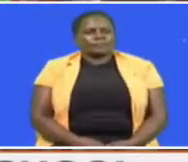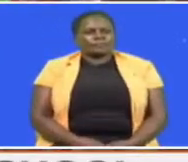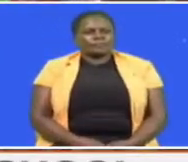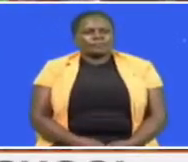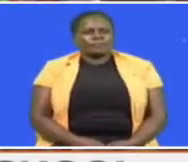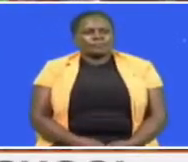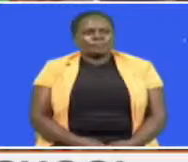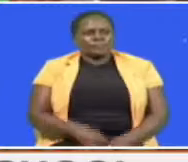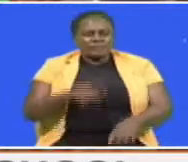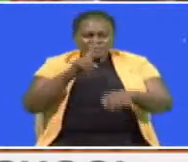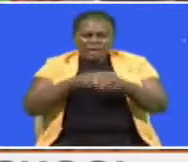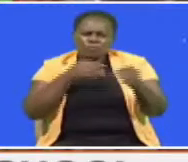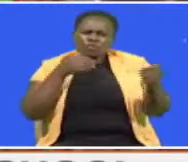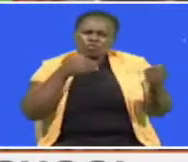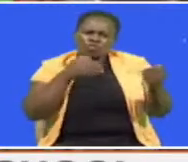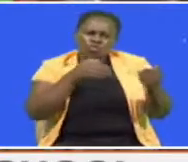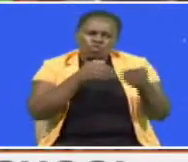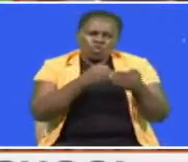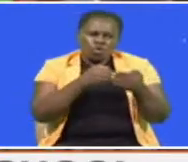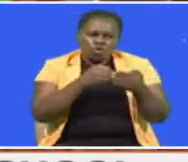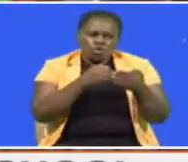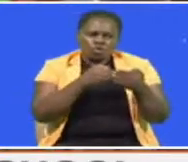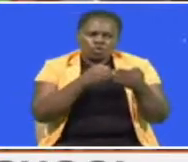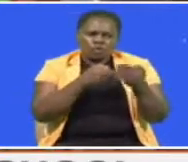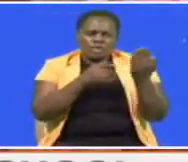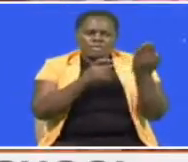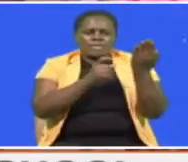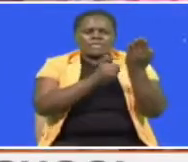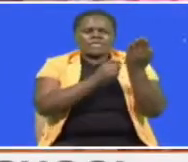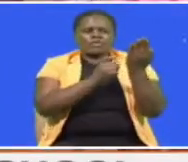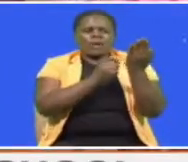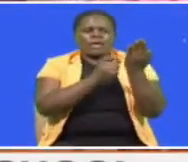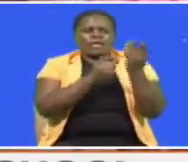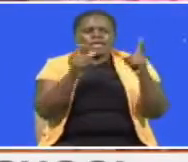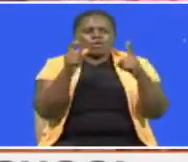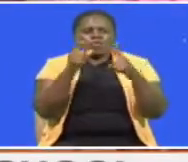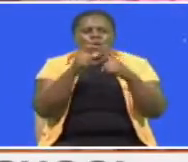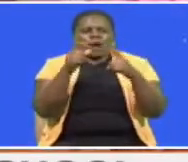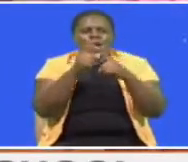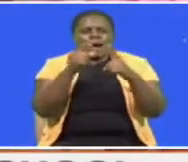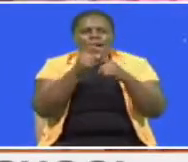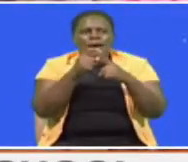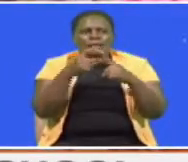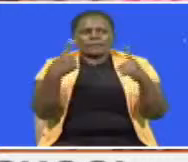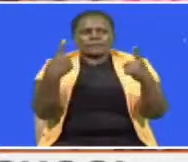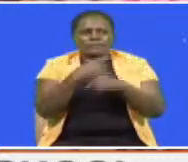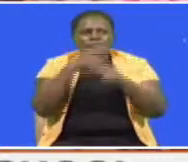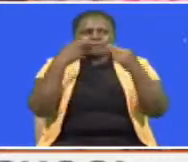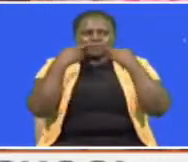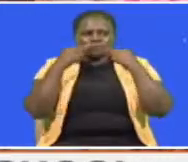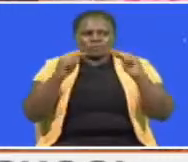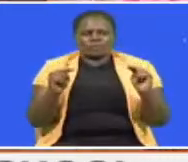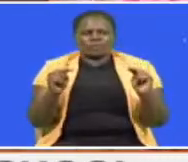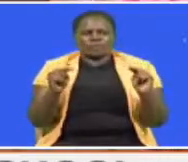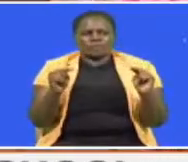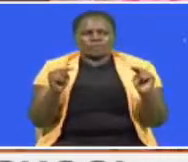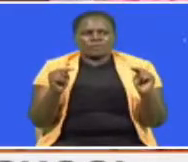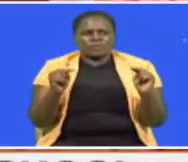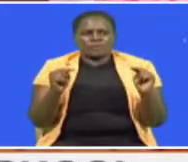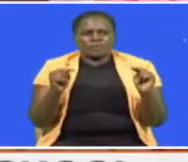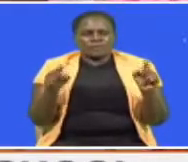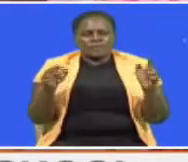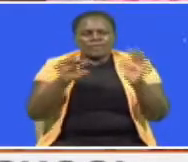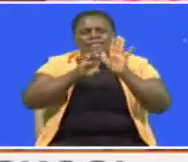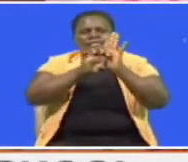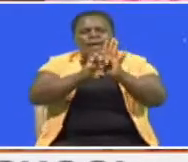As one gets closer, the repetition of Kiswahili words gives the session a chorus of innocence, like that of